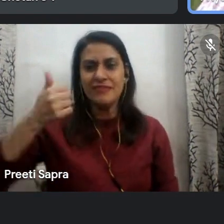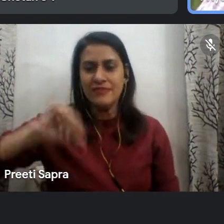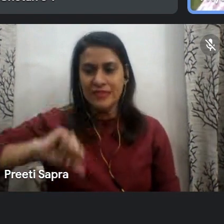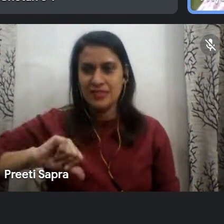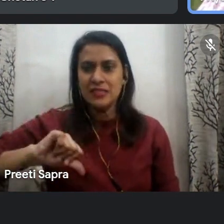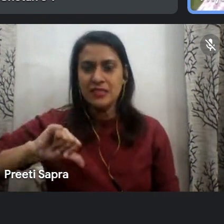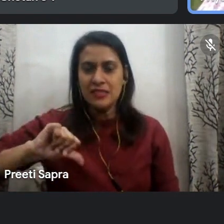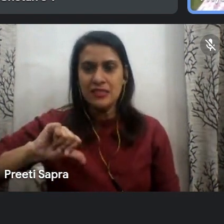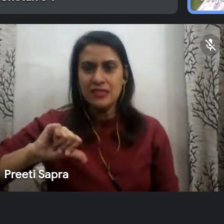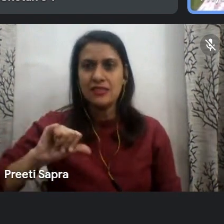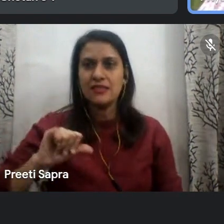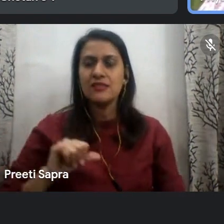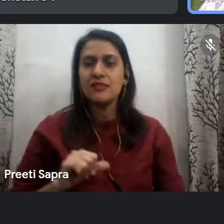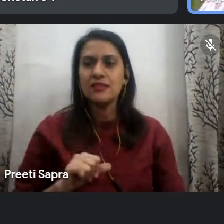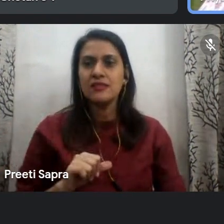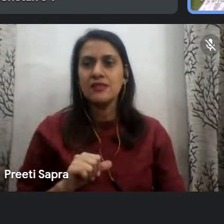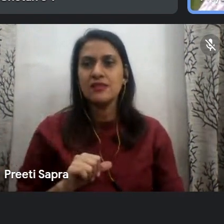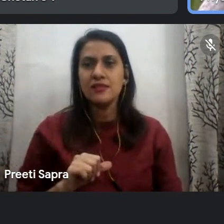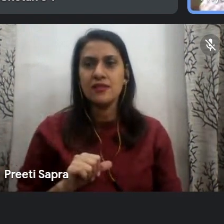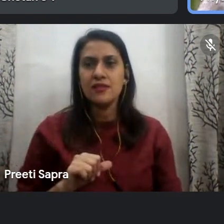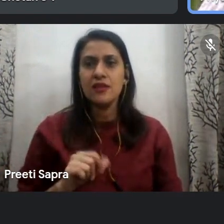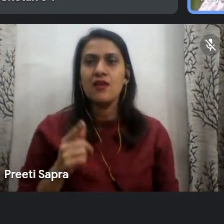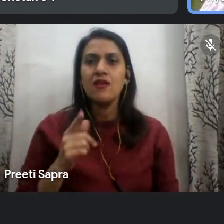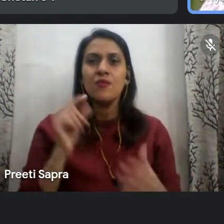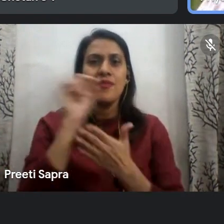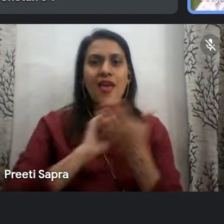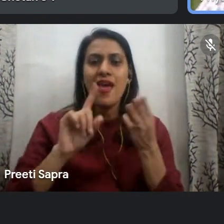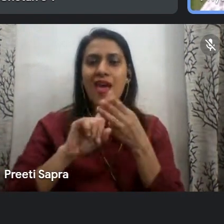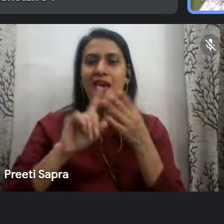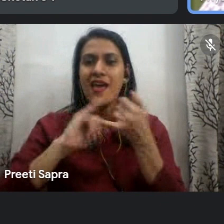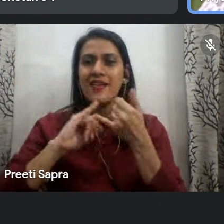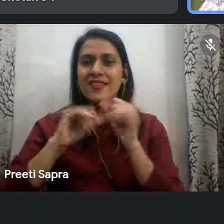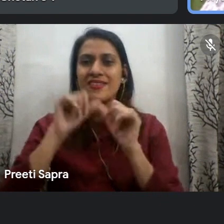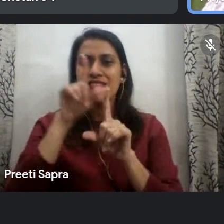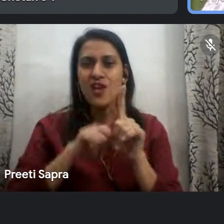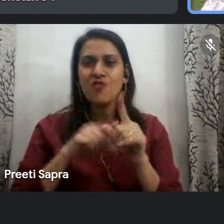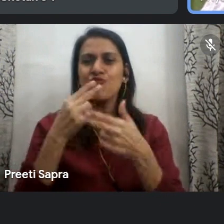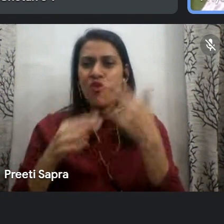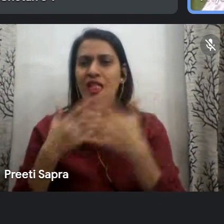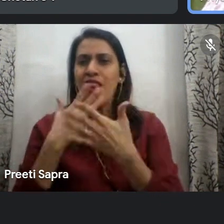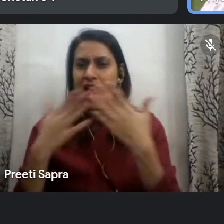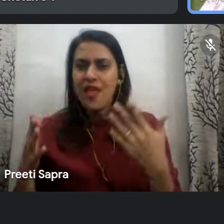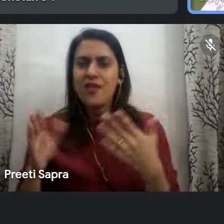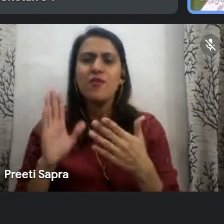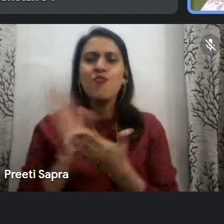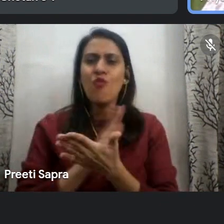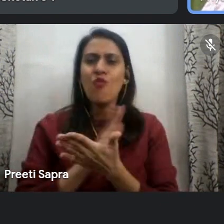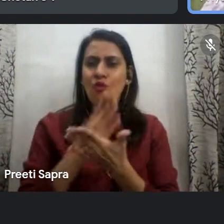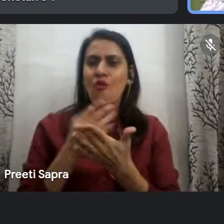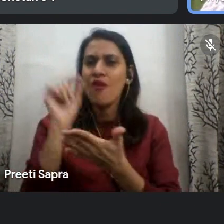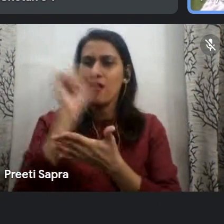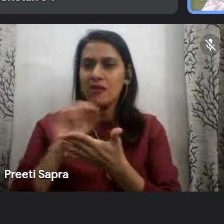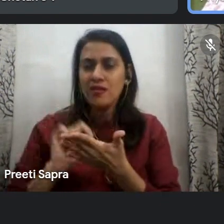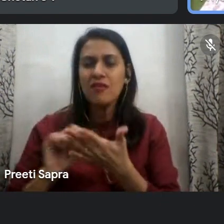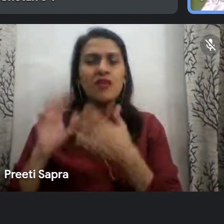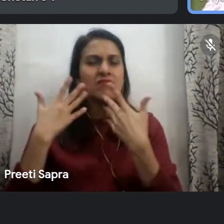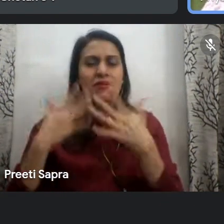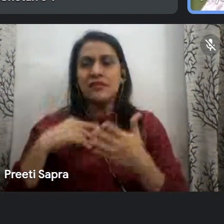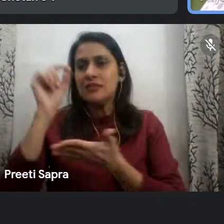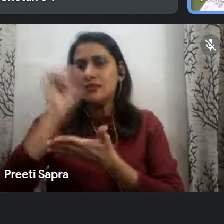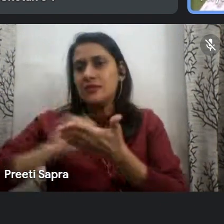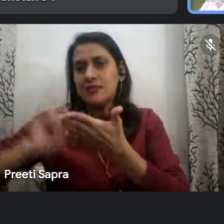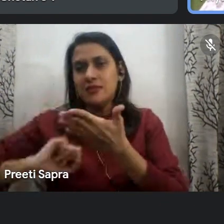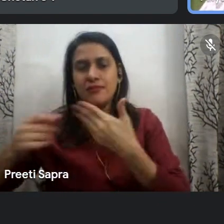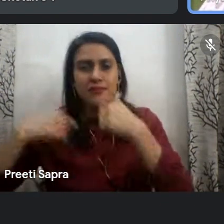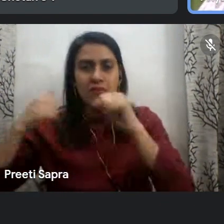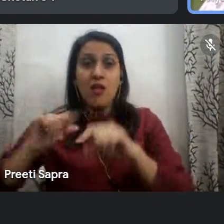able to do essays and things like that, but or poetry or or Shakespeare or any of that,